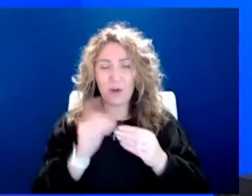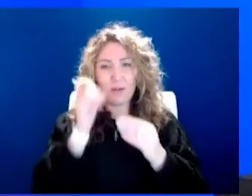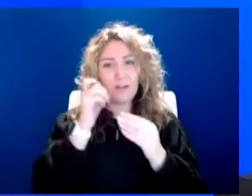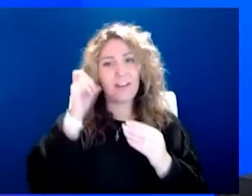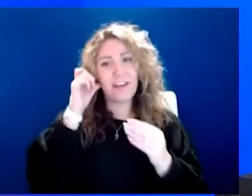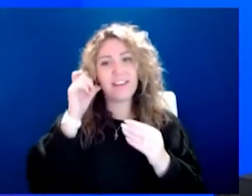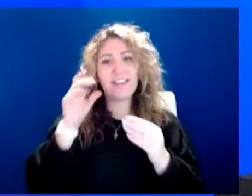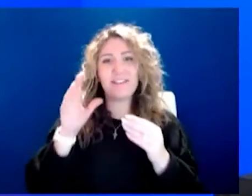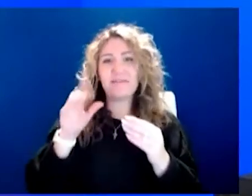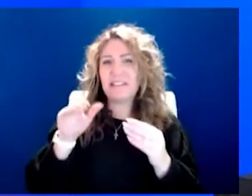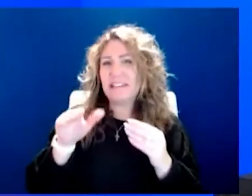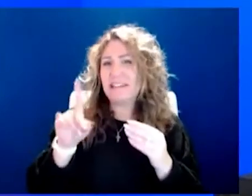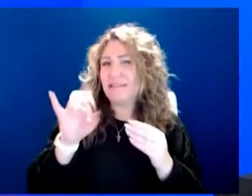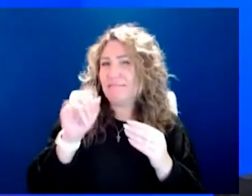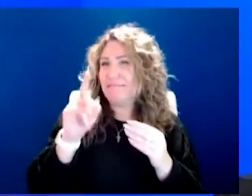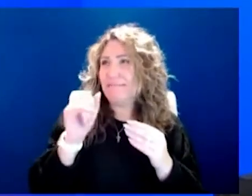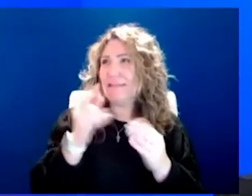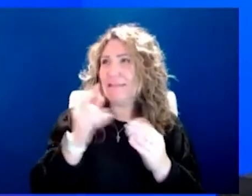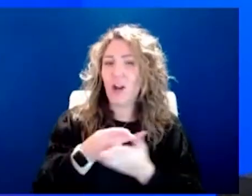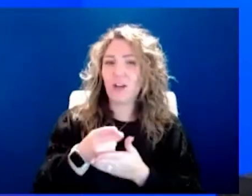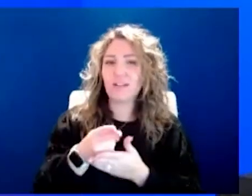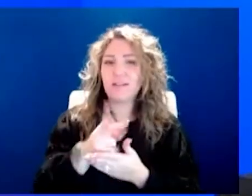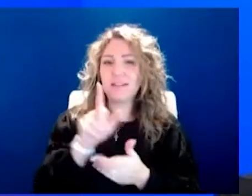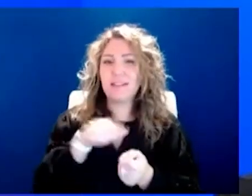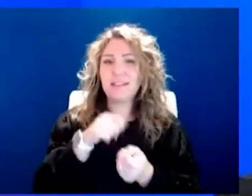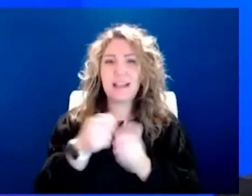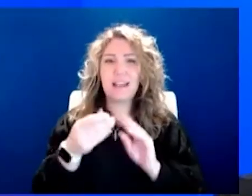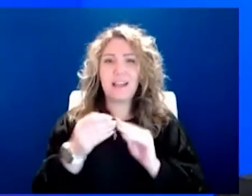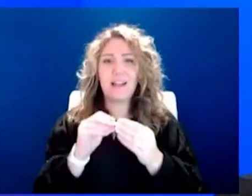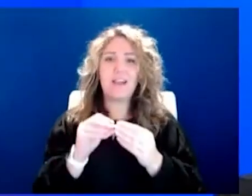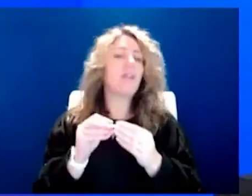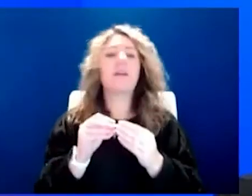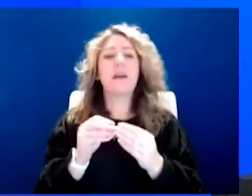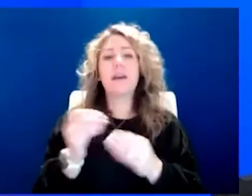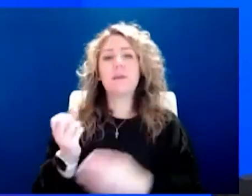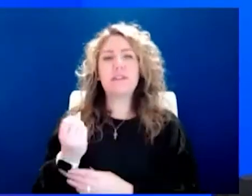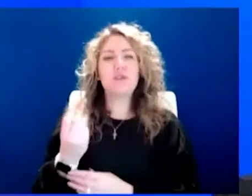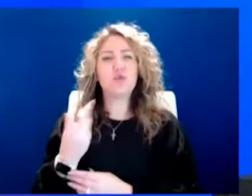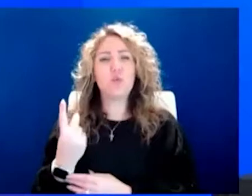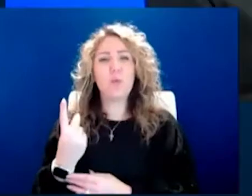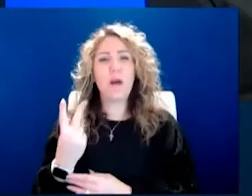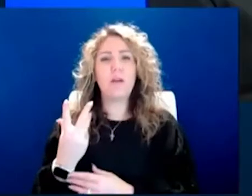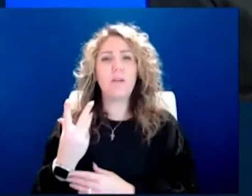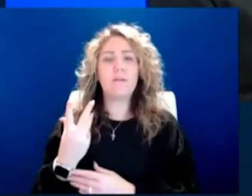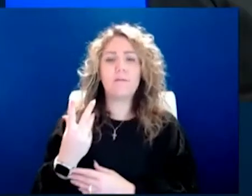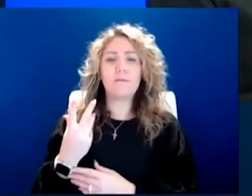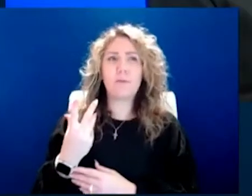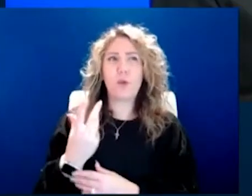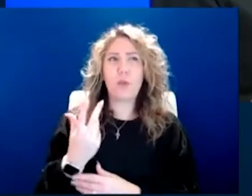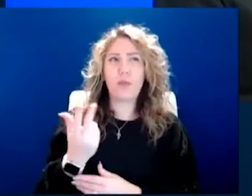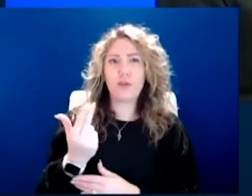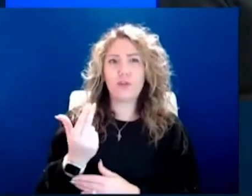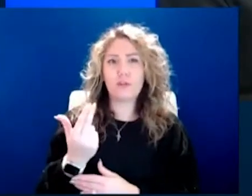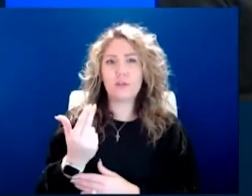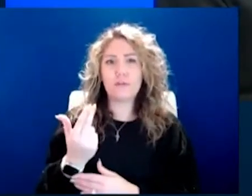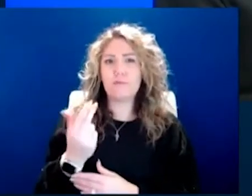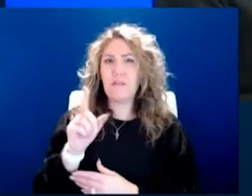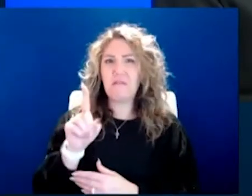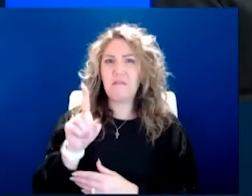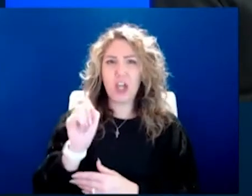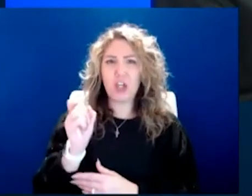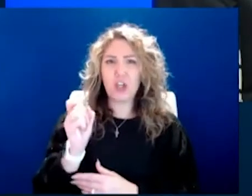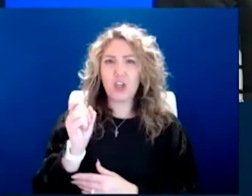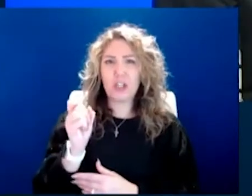can't remember the exact number, but I know it was like 12 or 13 of the 112 active or 115